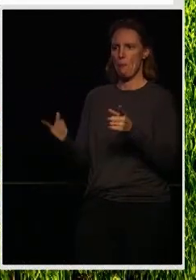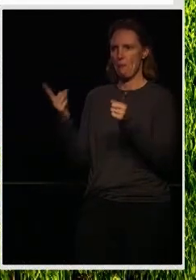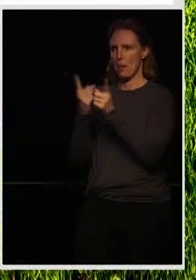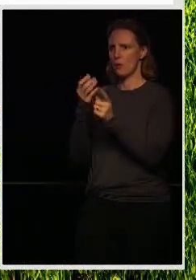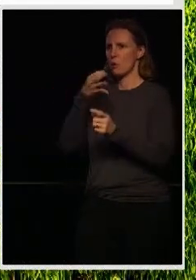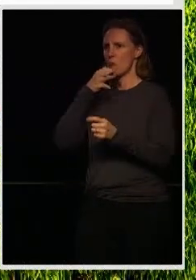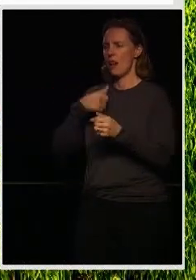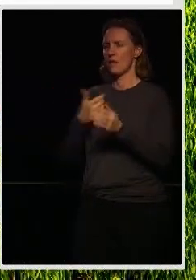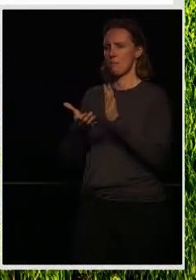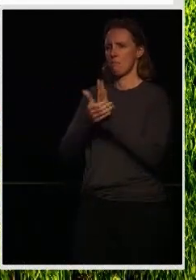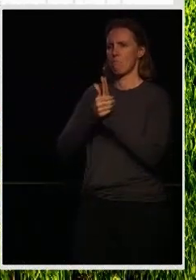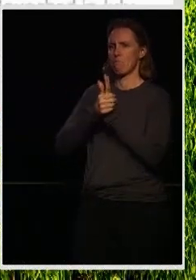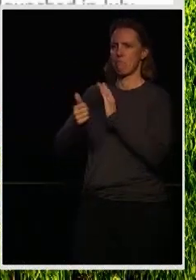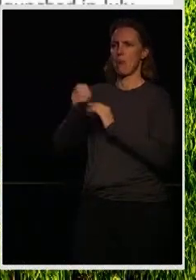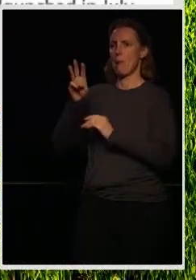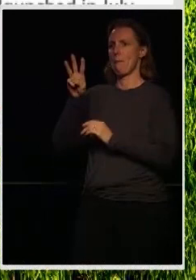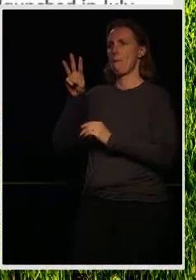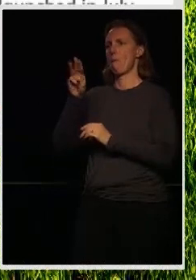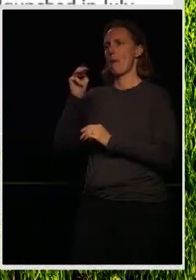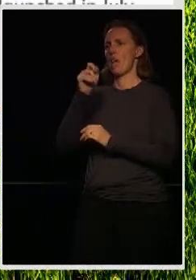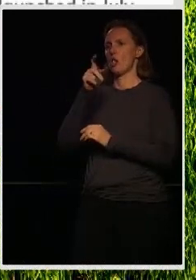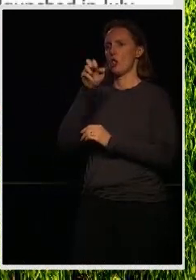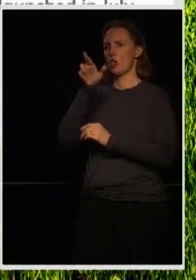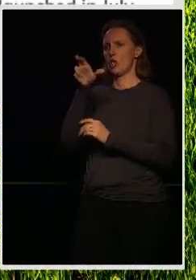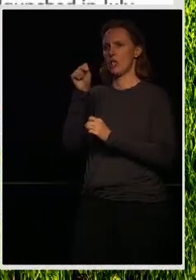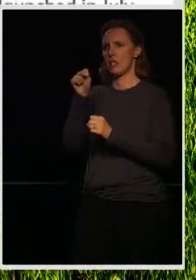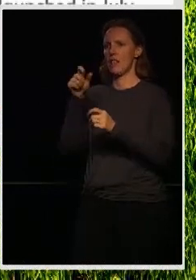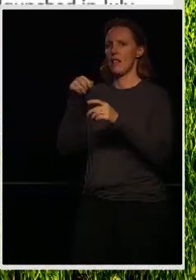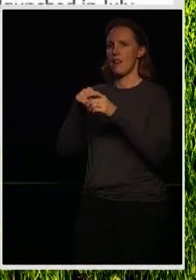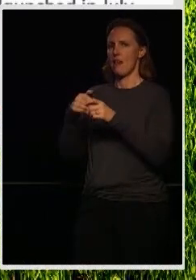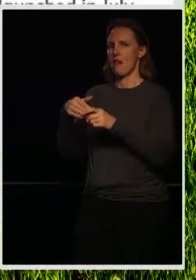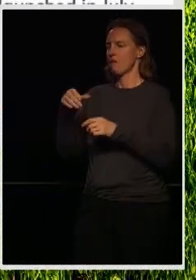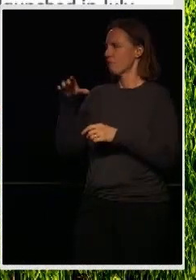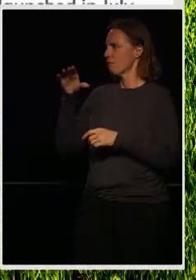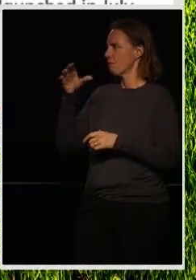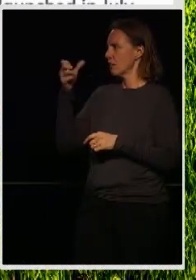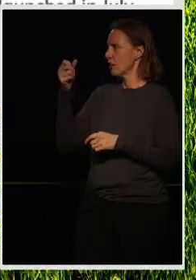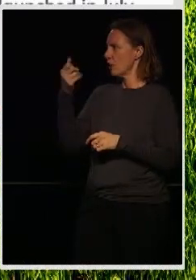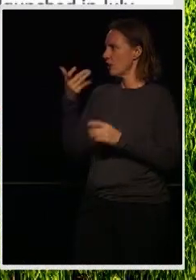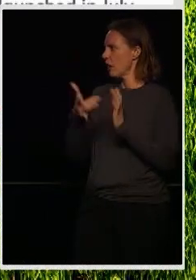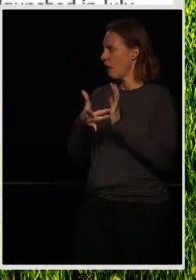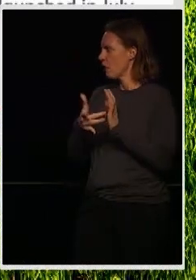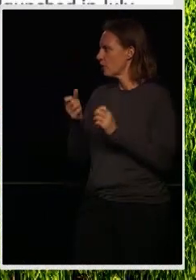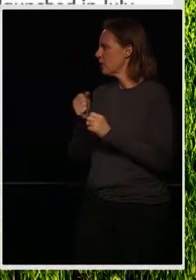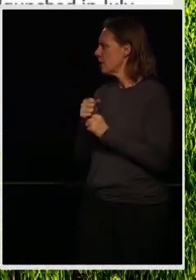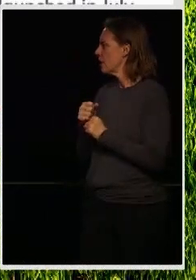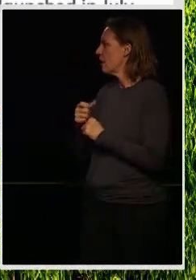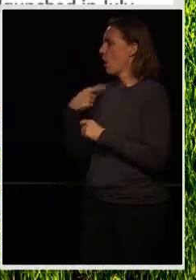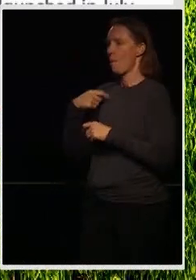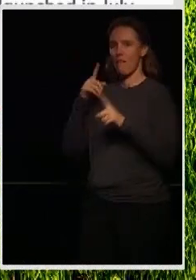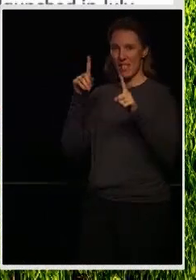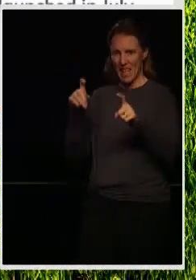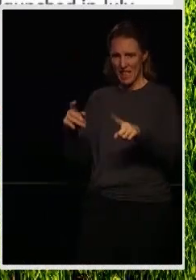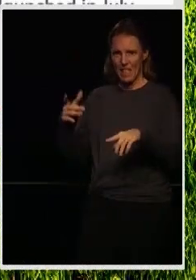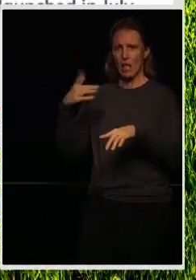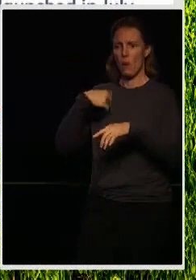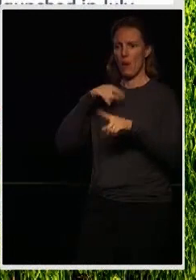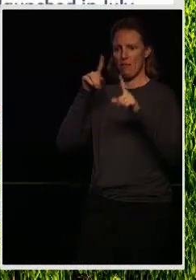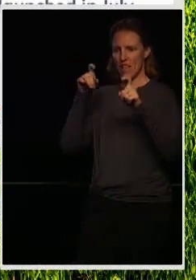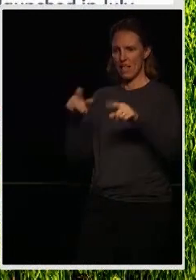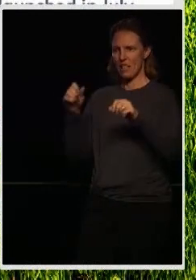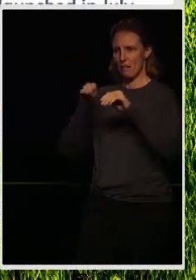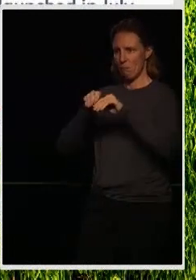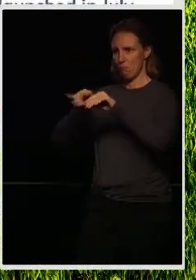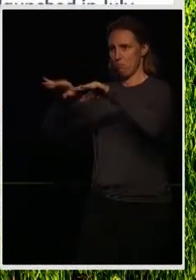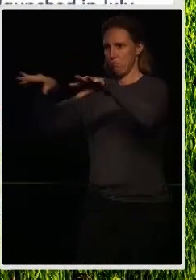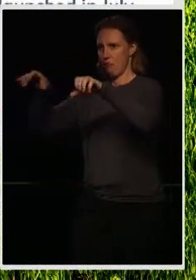agriculture. Our team has tested the robustness of this on farm. We've tested its scalability. We've tested it